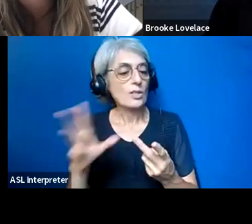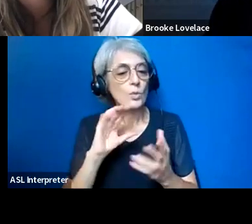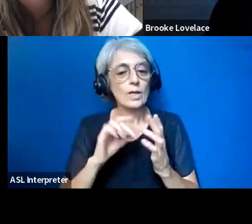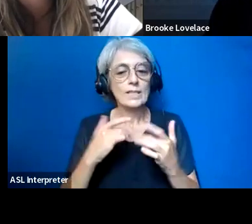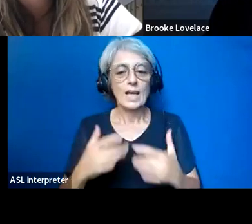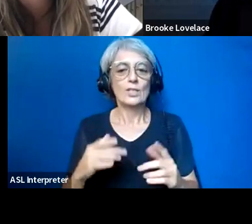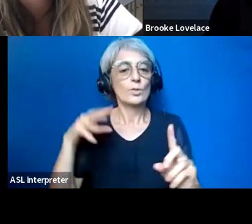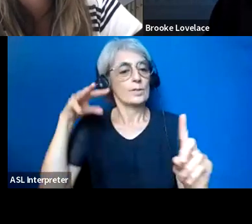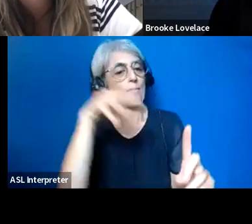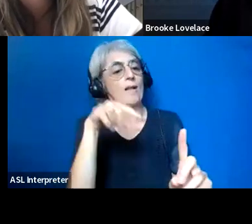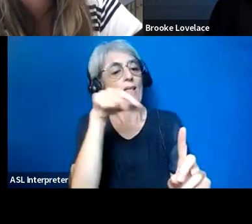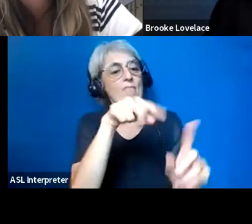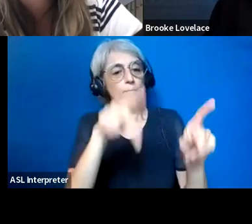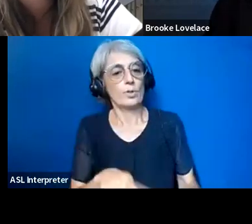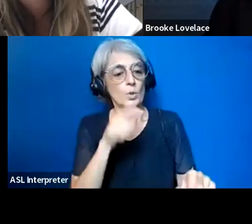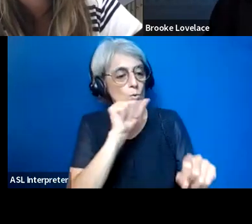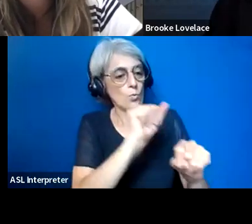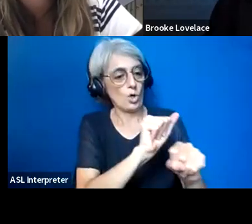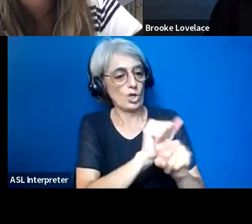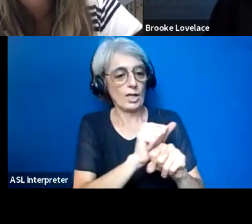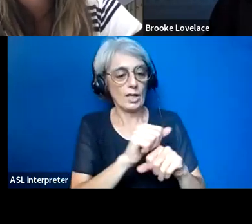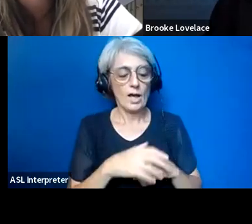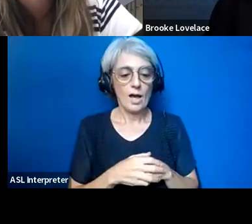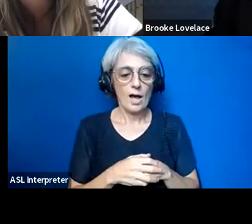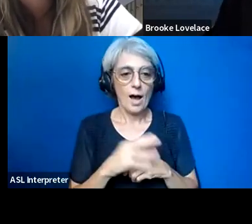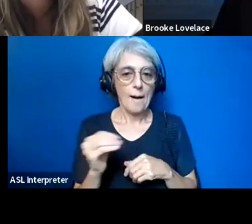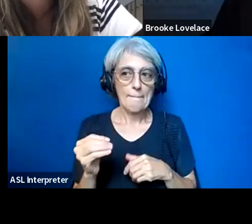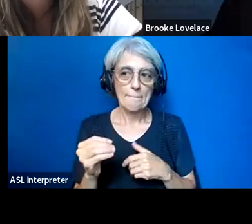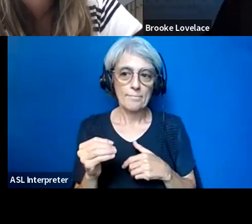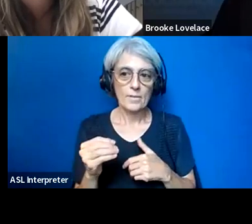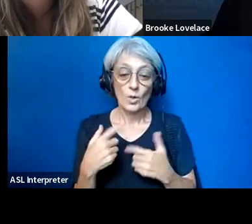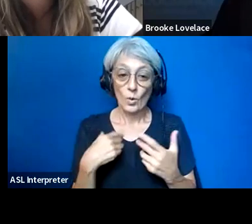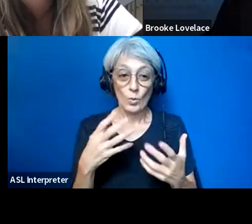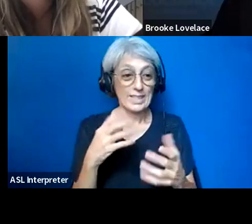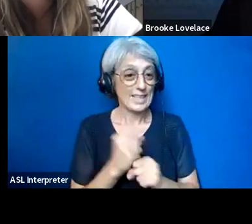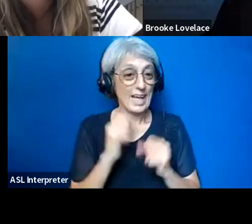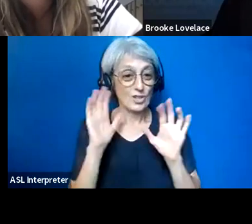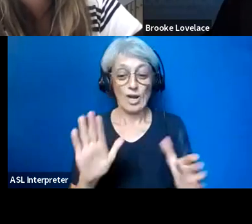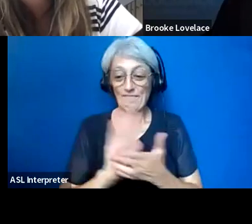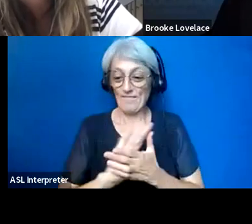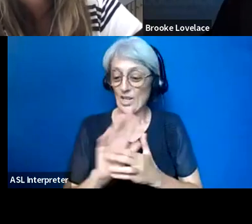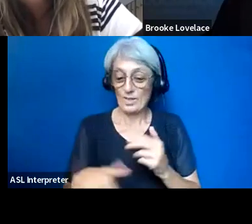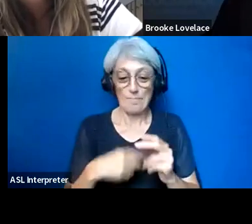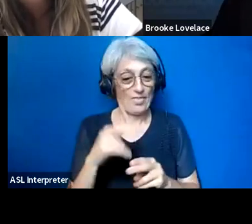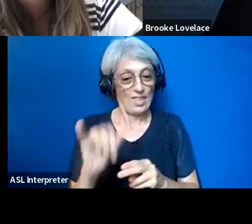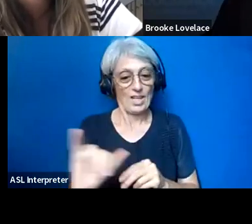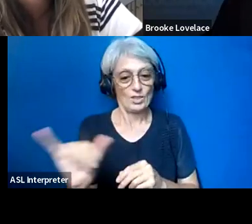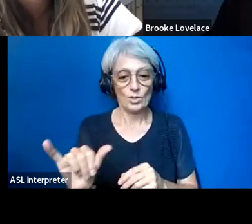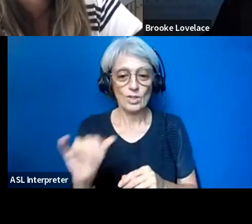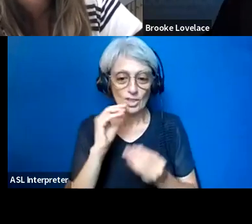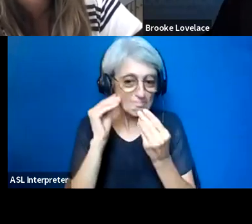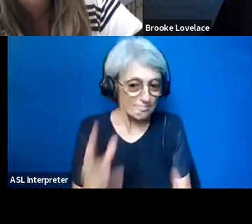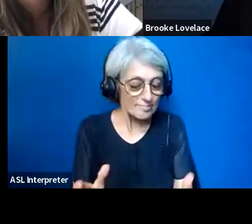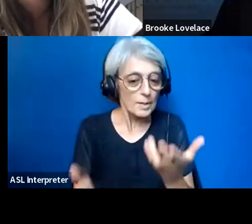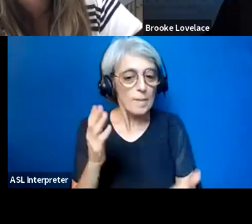working, and we've gotten some great videos on that and everything. So I just want to give you a heads up that you might hear from